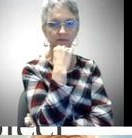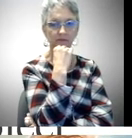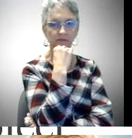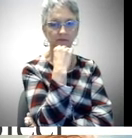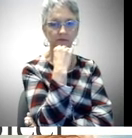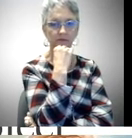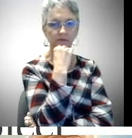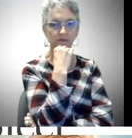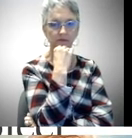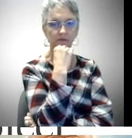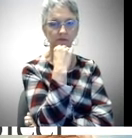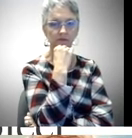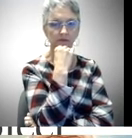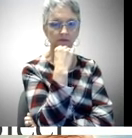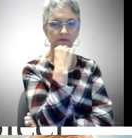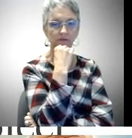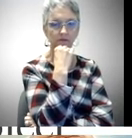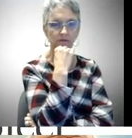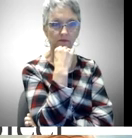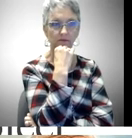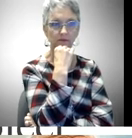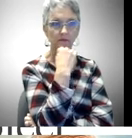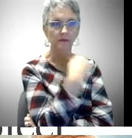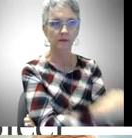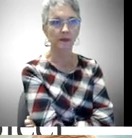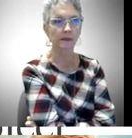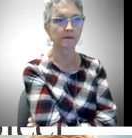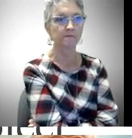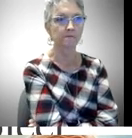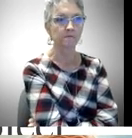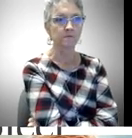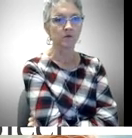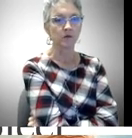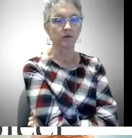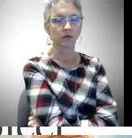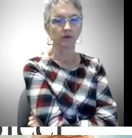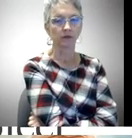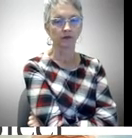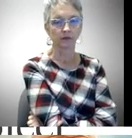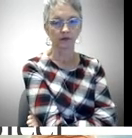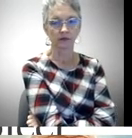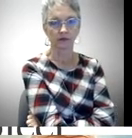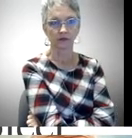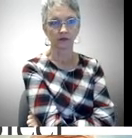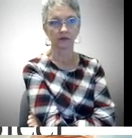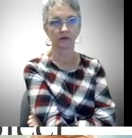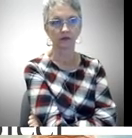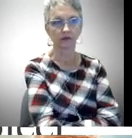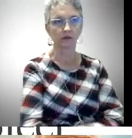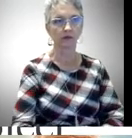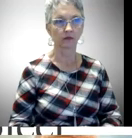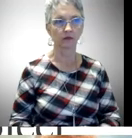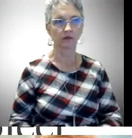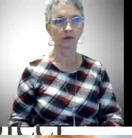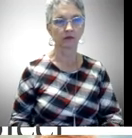the benefits of self-determination and how they were able in St. Angelo to help avoid several court-initiated